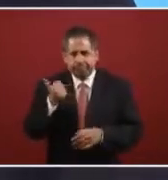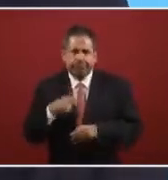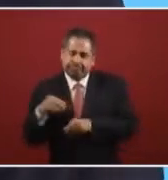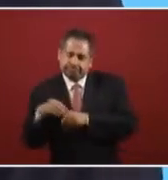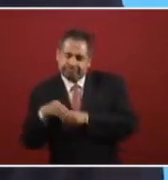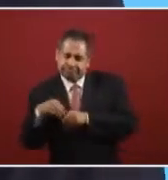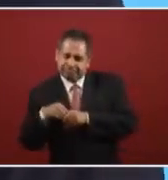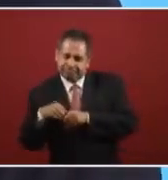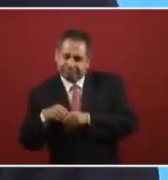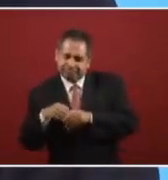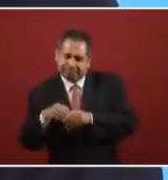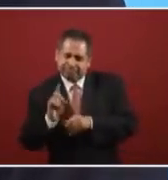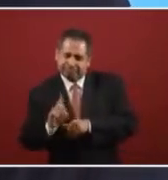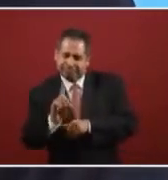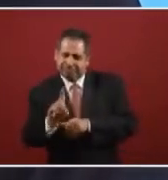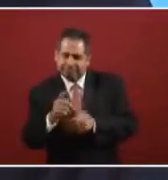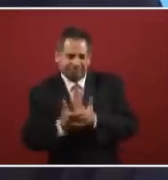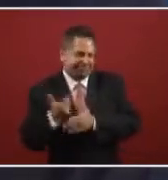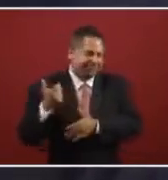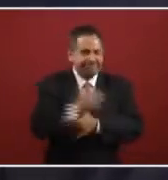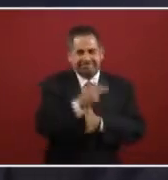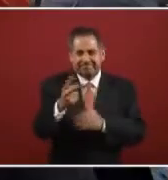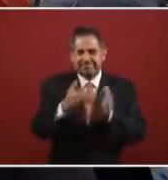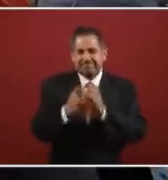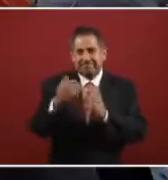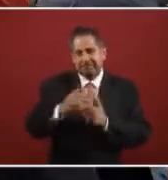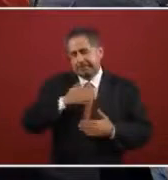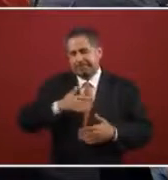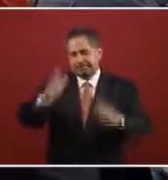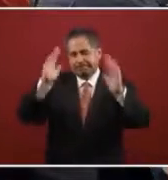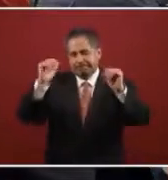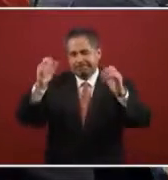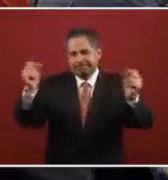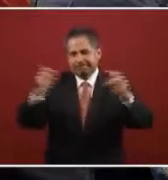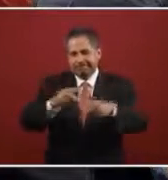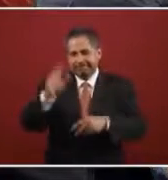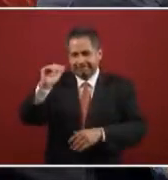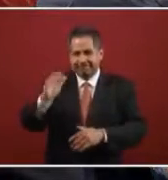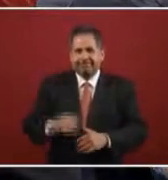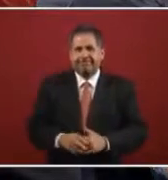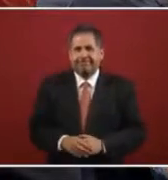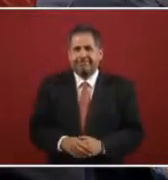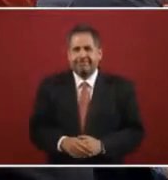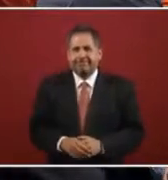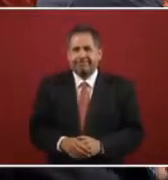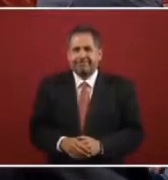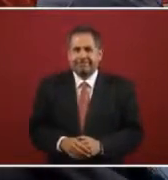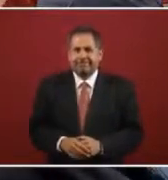juntando su- so you can get your little money Bueno, together. ya me voy. Okay, I'm going now.